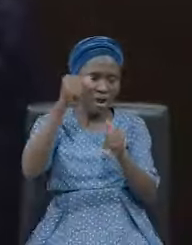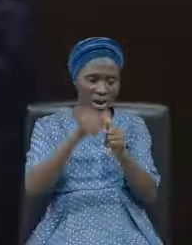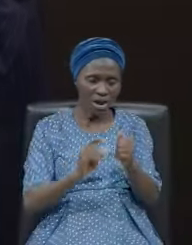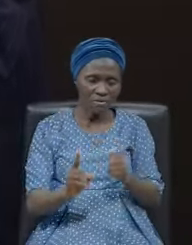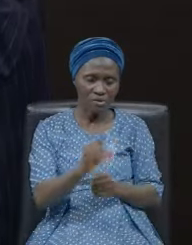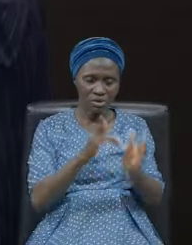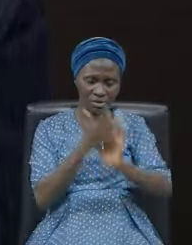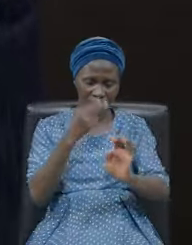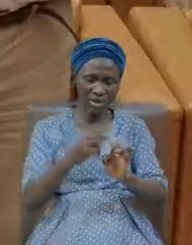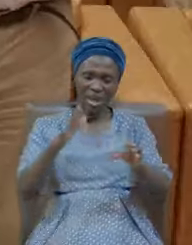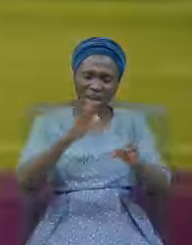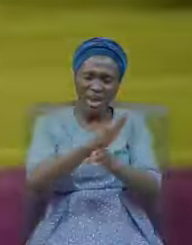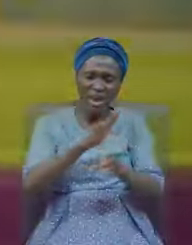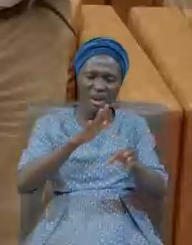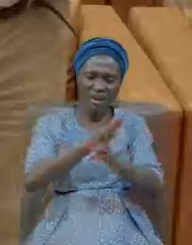for everyone.